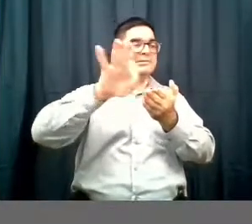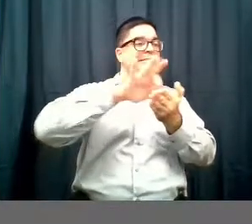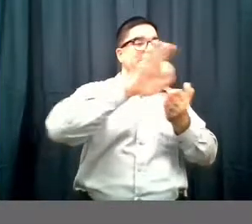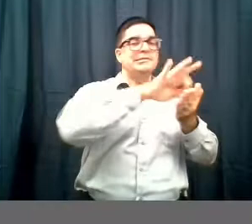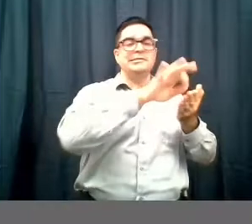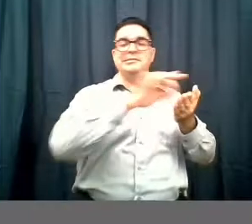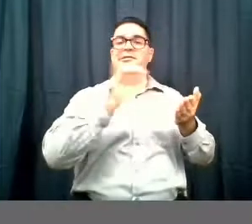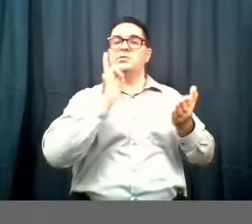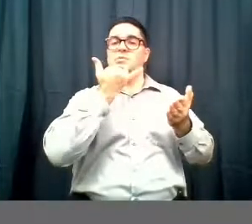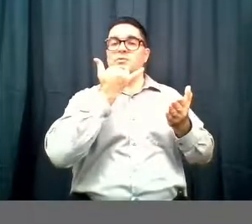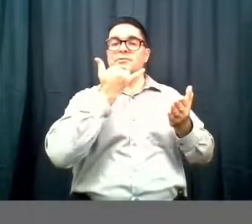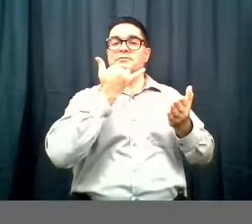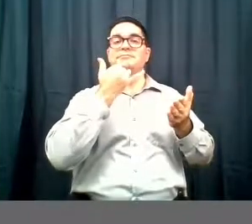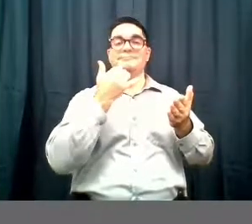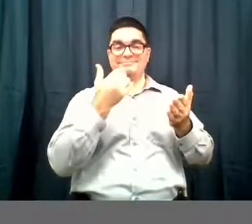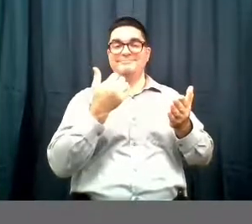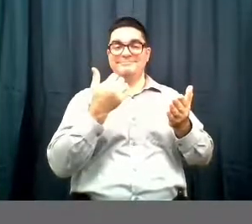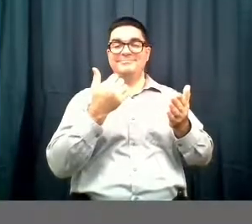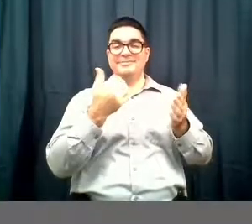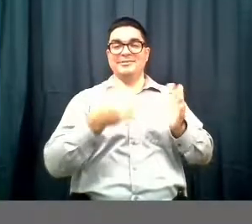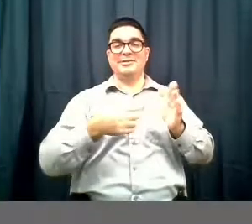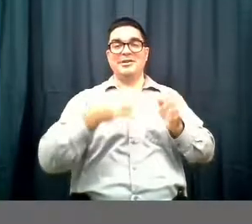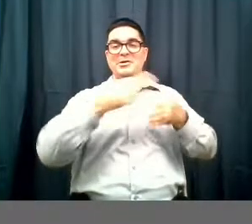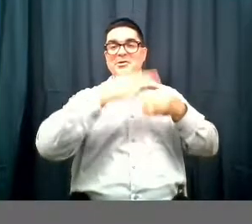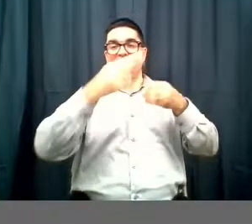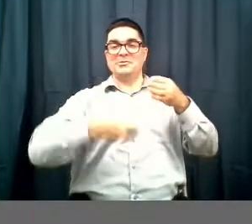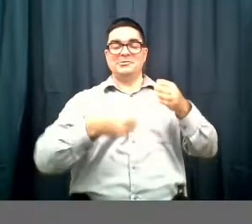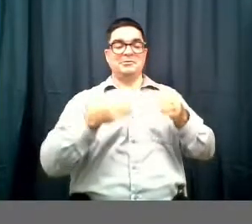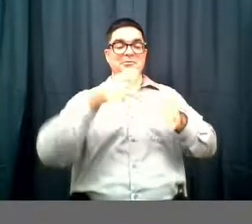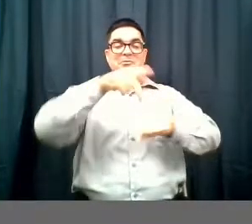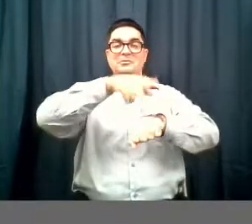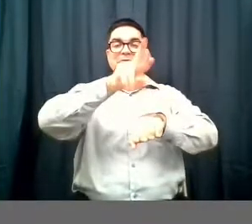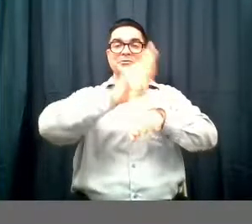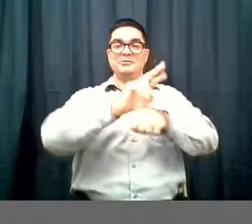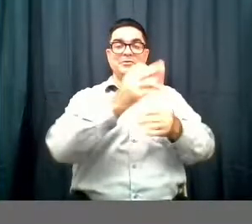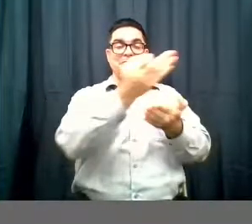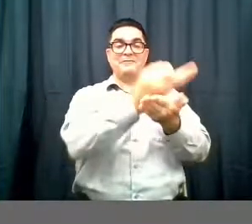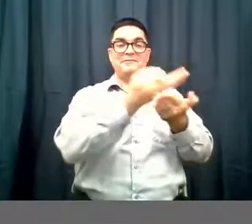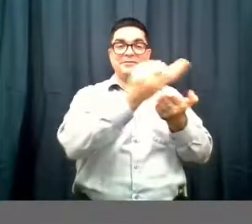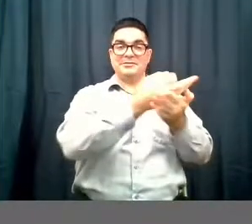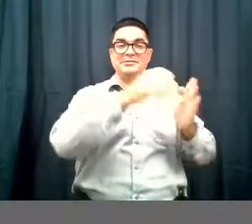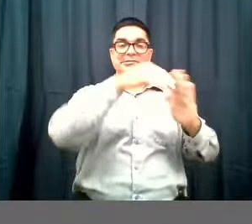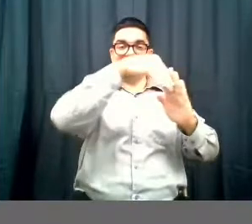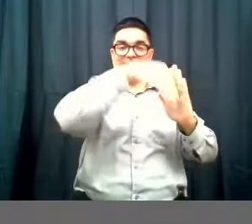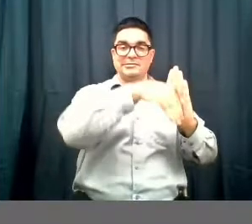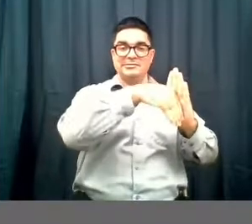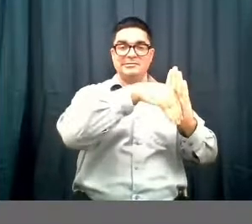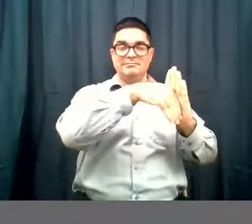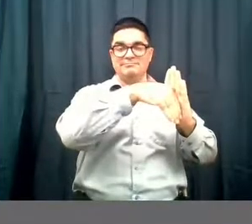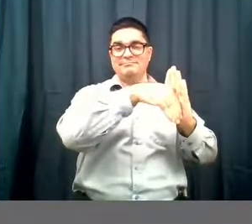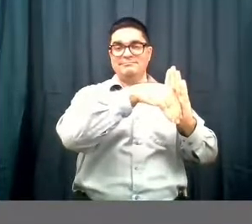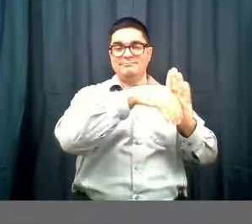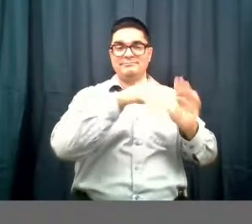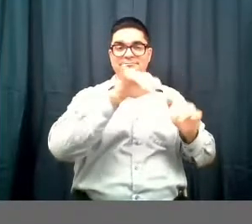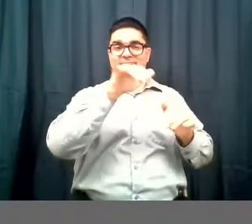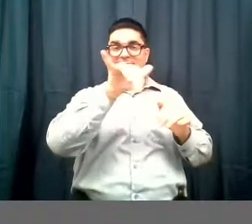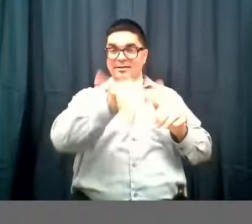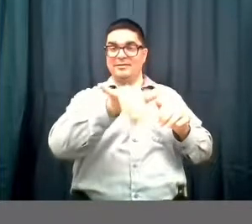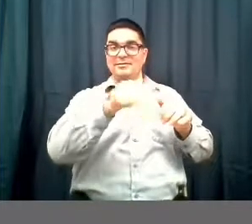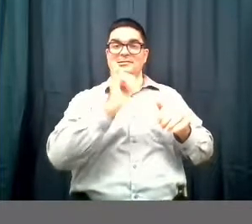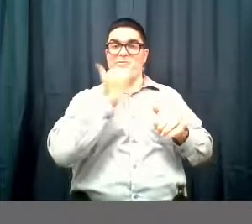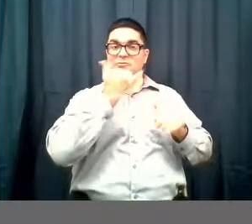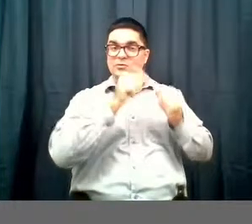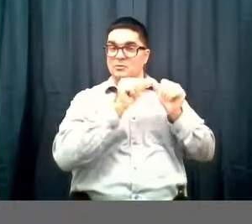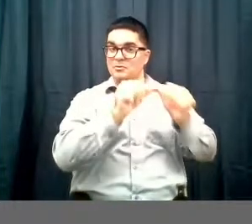into this severe financial crisis, which through the board's efforts is no longer the case. Next page.